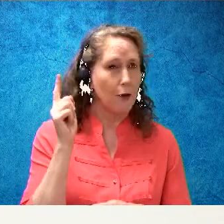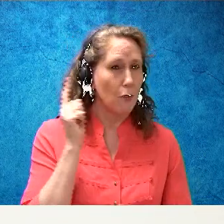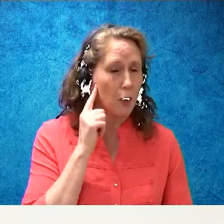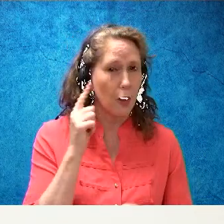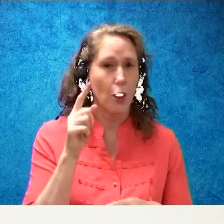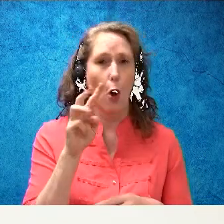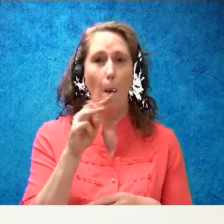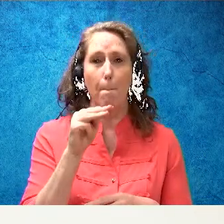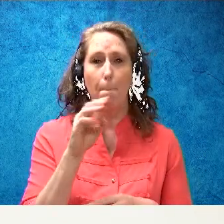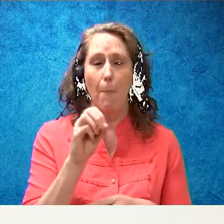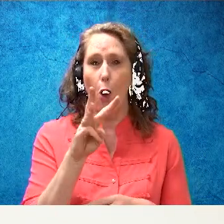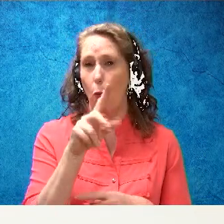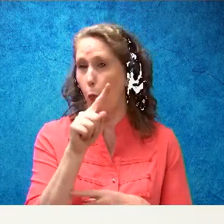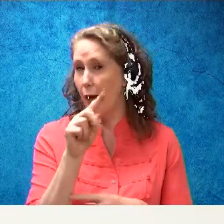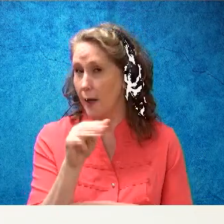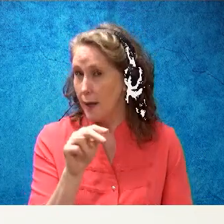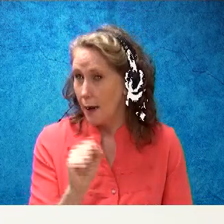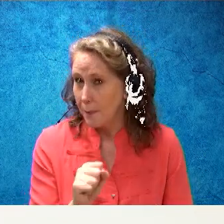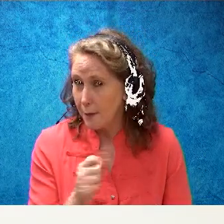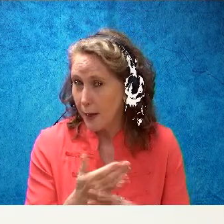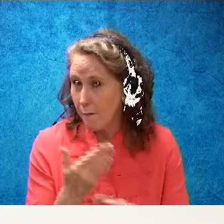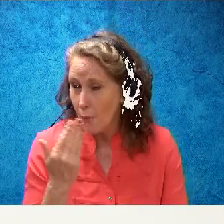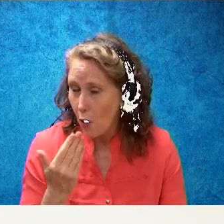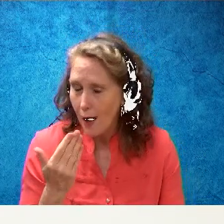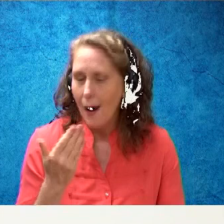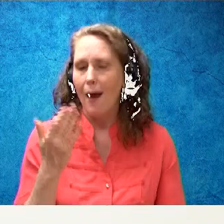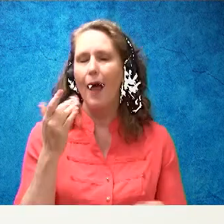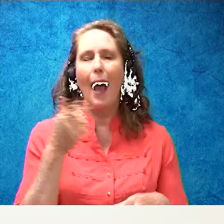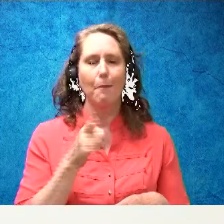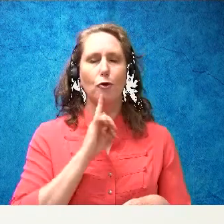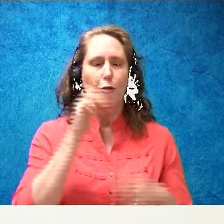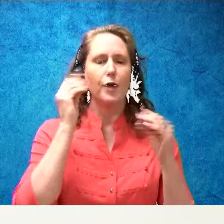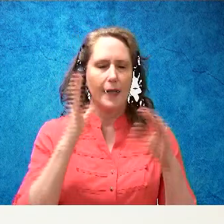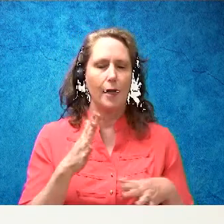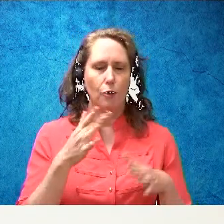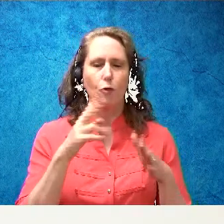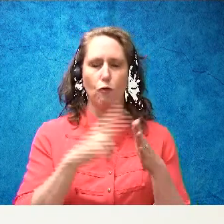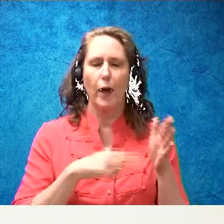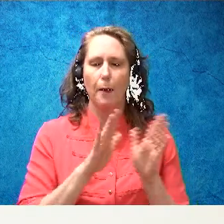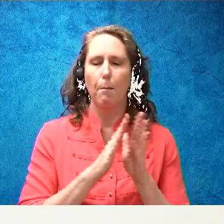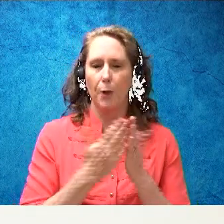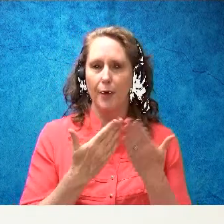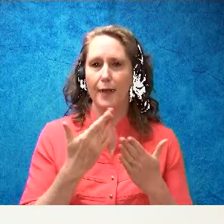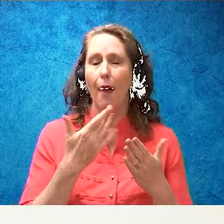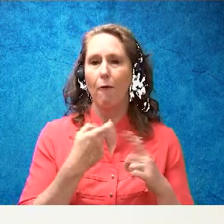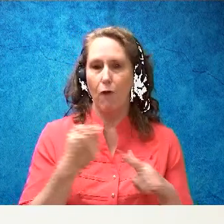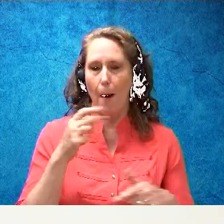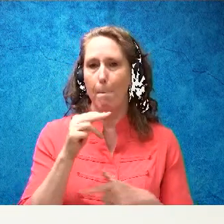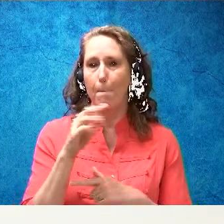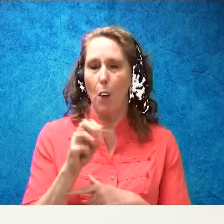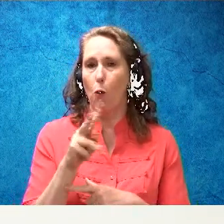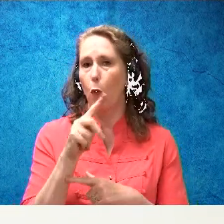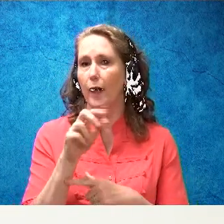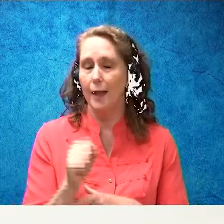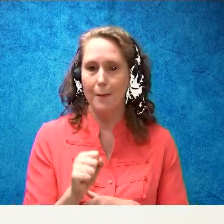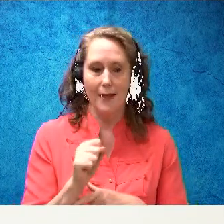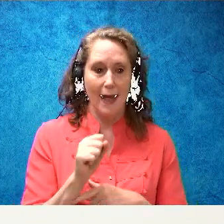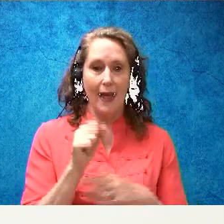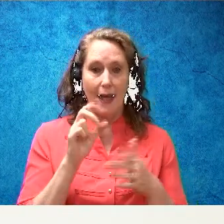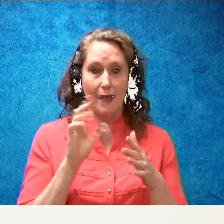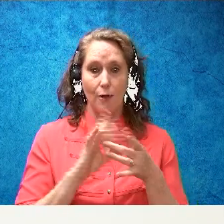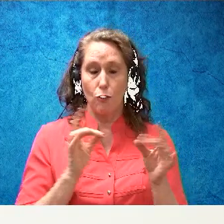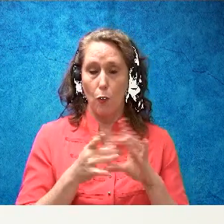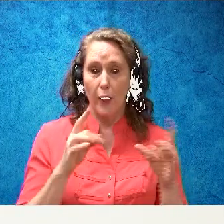has read you some stories by Mo Willems. He is the author that wrote stories about Elephant and Piggy and